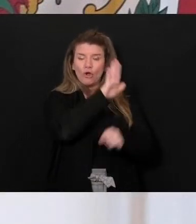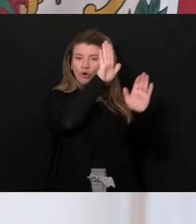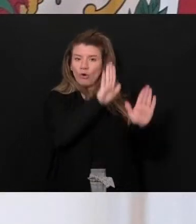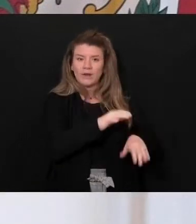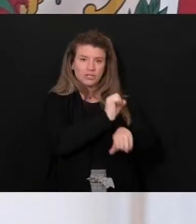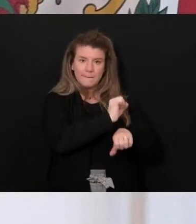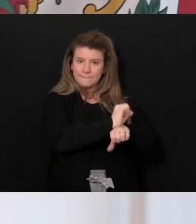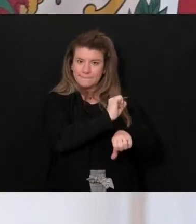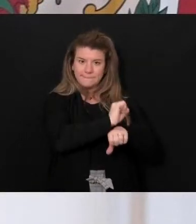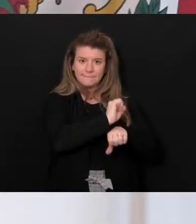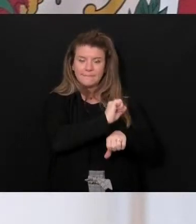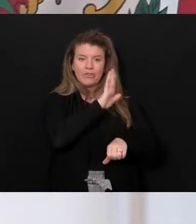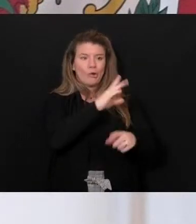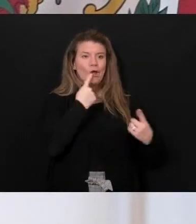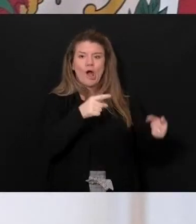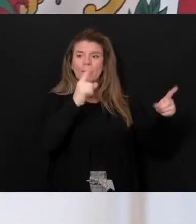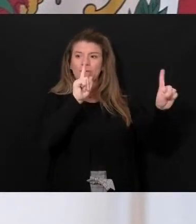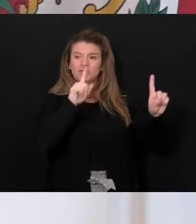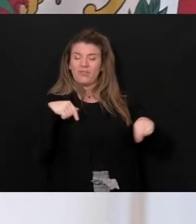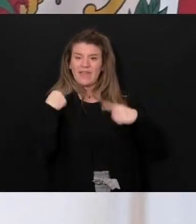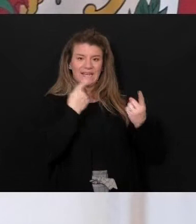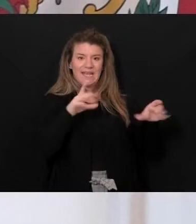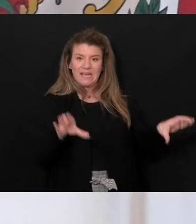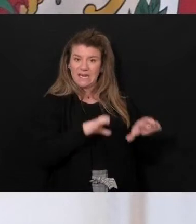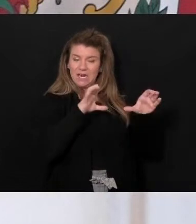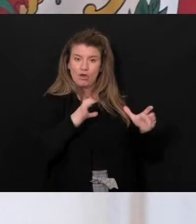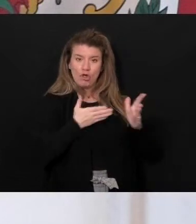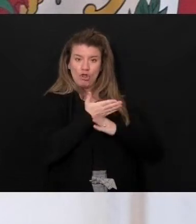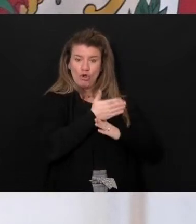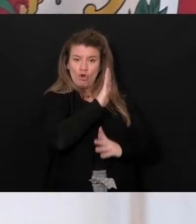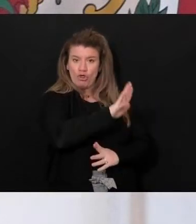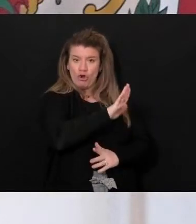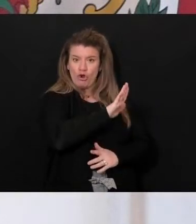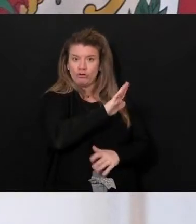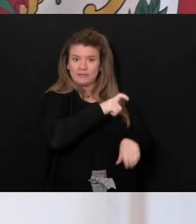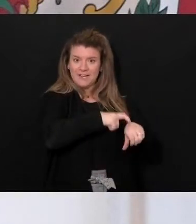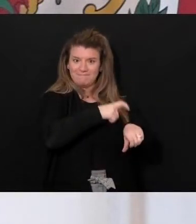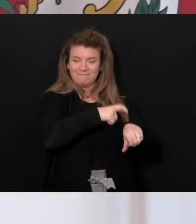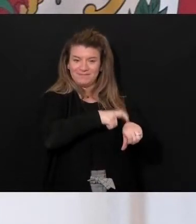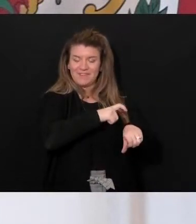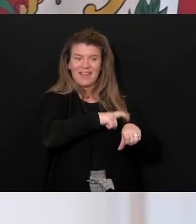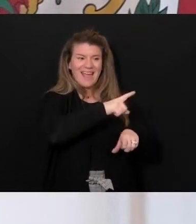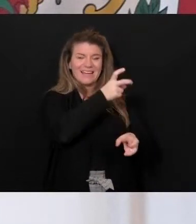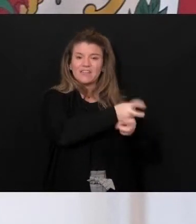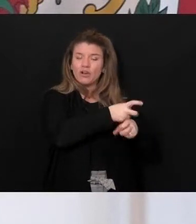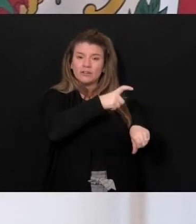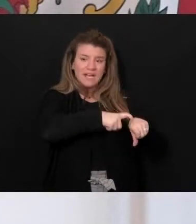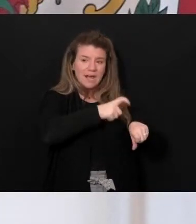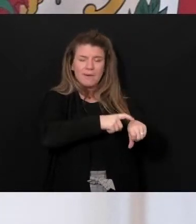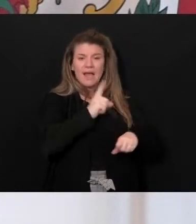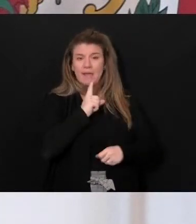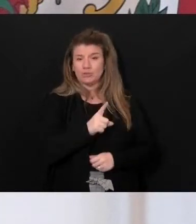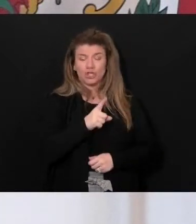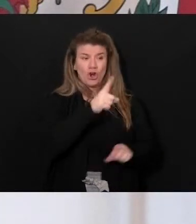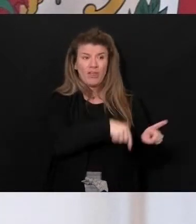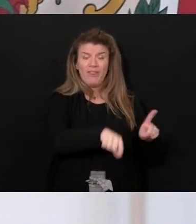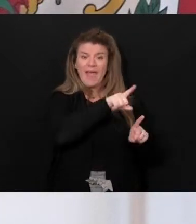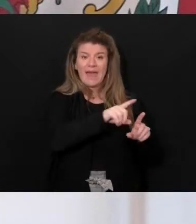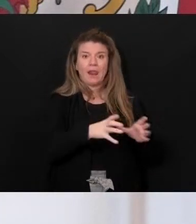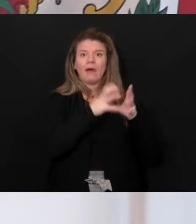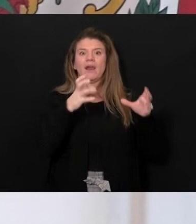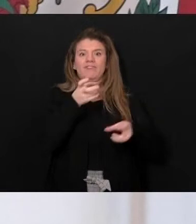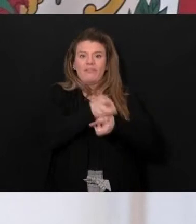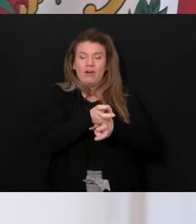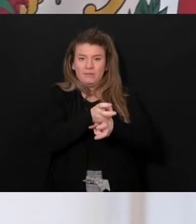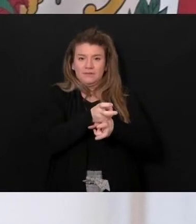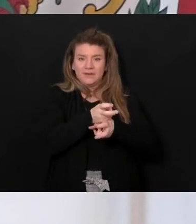job and all the accomplishments that they did and worked through, and all the difficulties and everything that I'm sure that they had to work through.